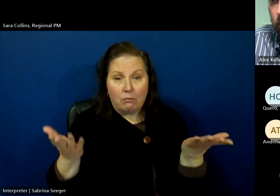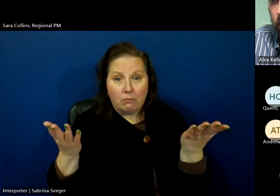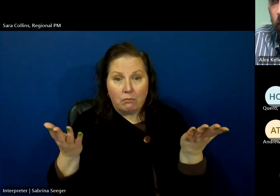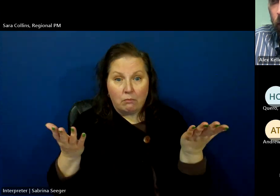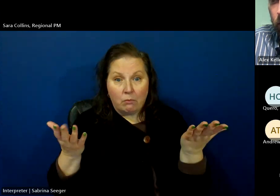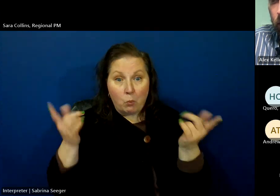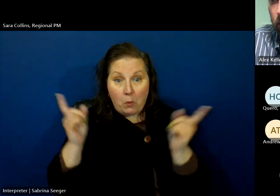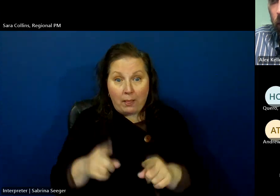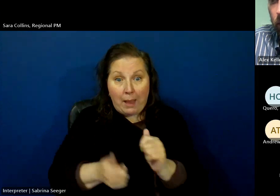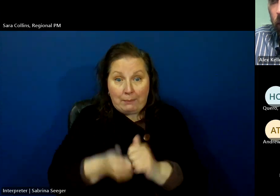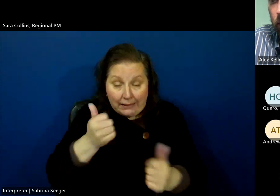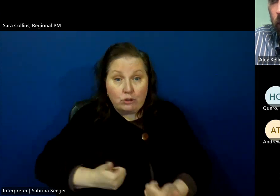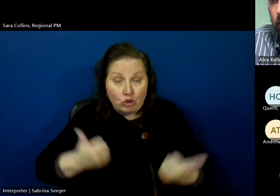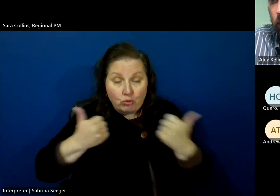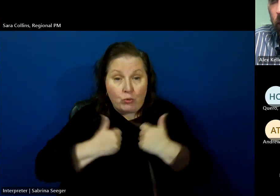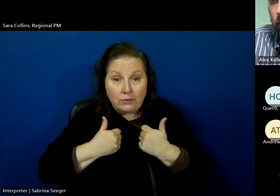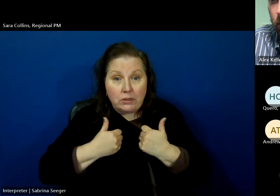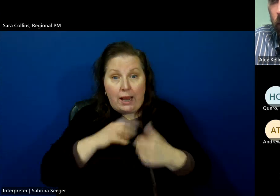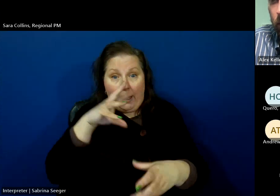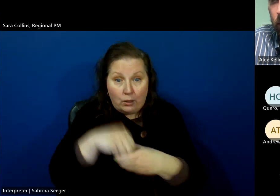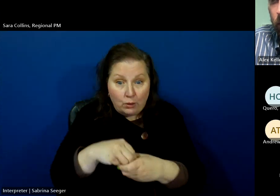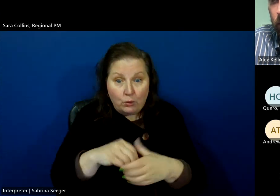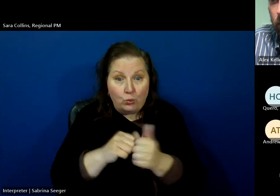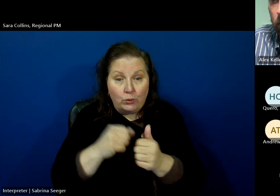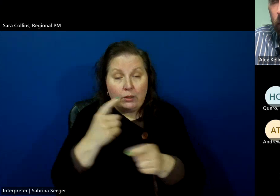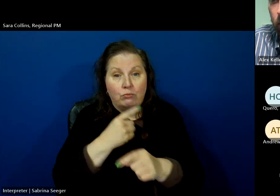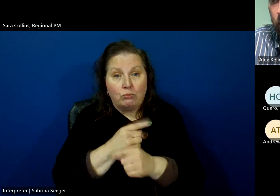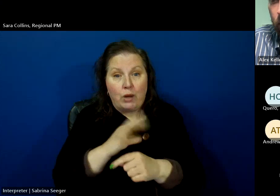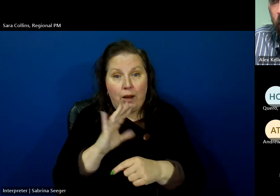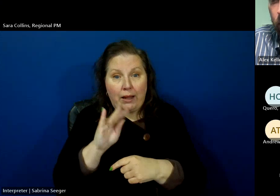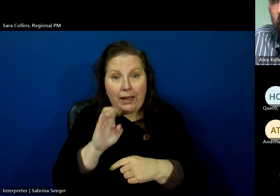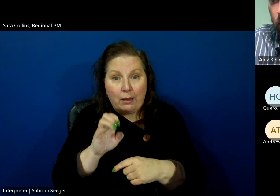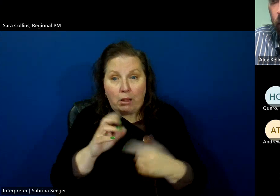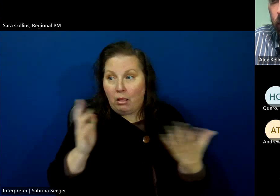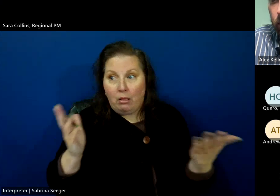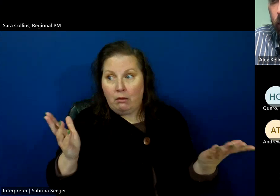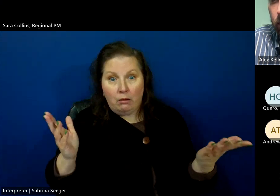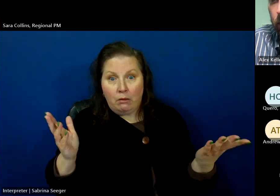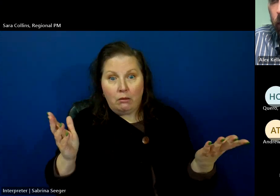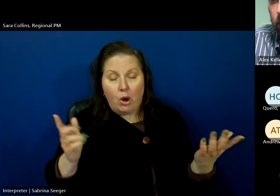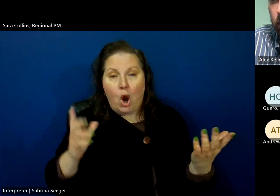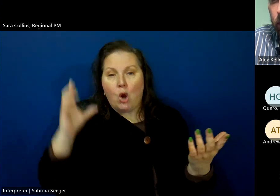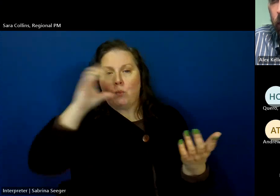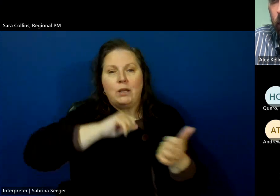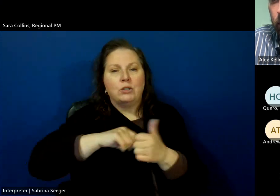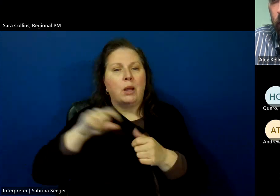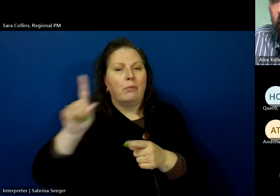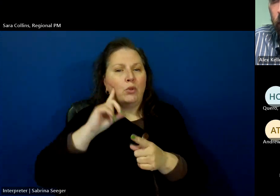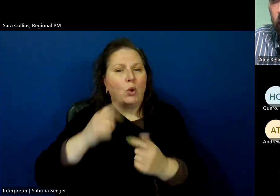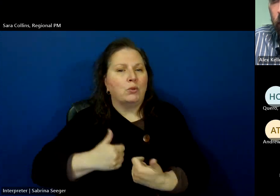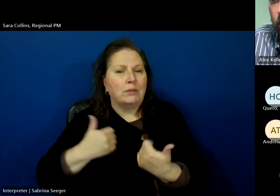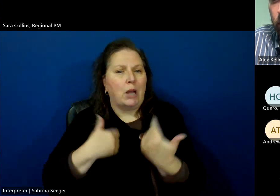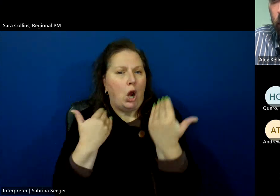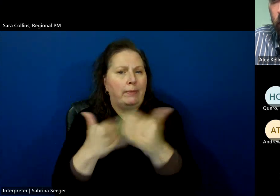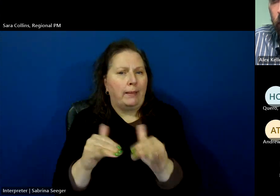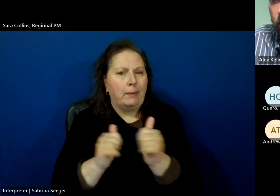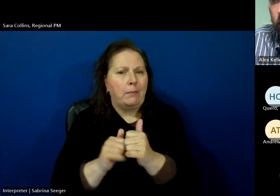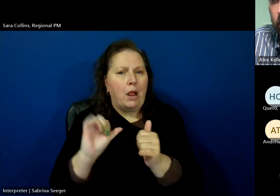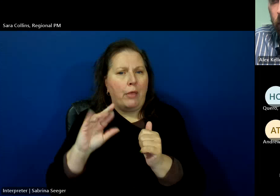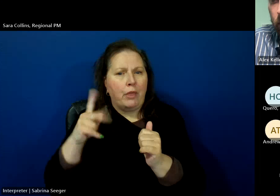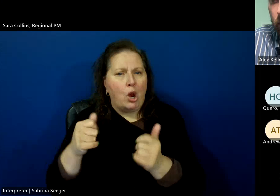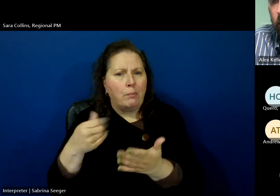every address, including the cabled addresses? Or are we pretending that the cabled addresses or the limitation on the ARPA